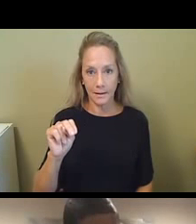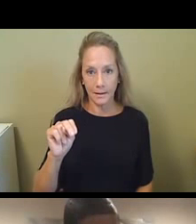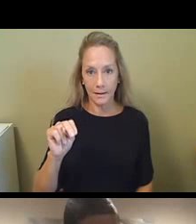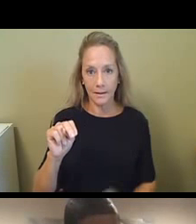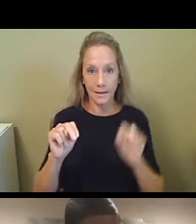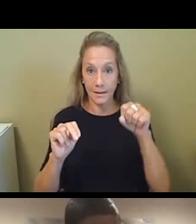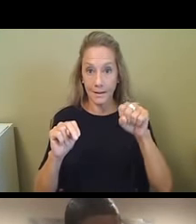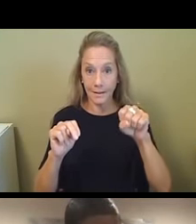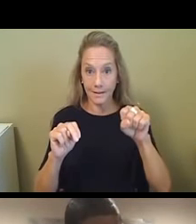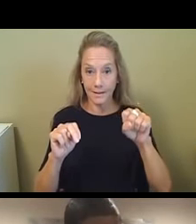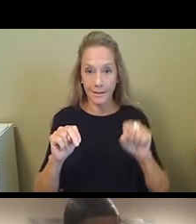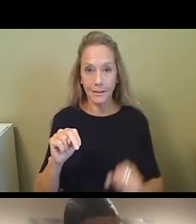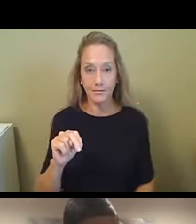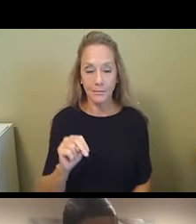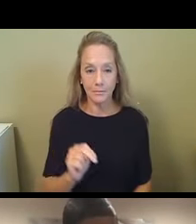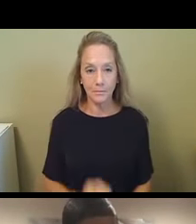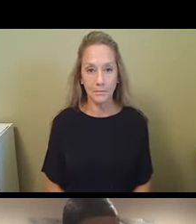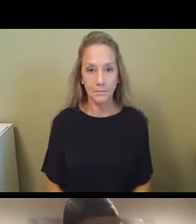Yes.